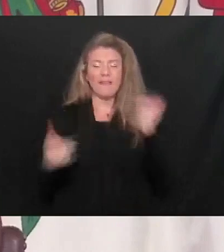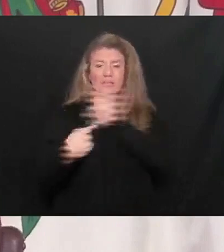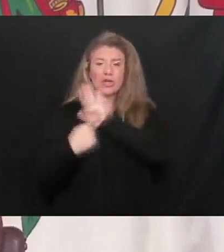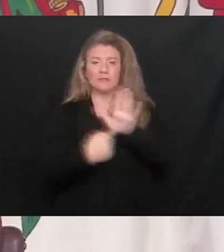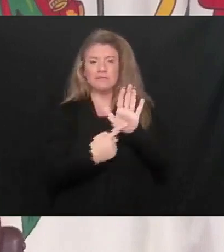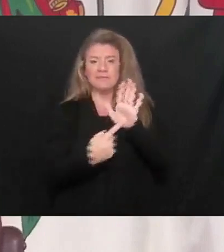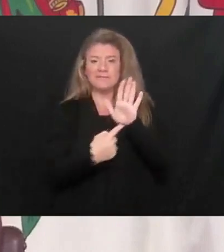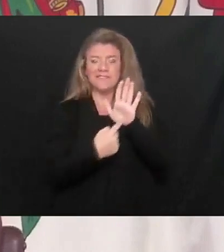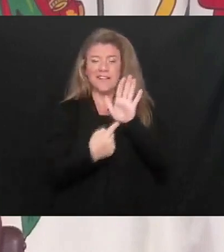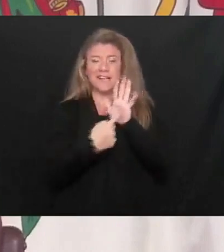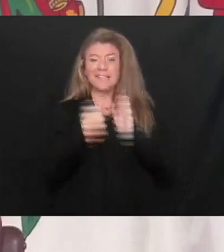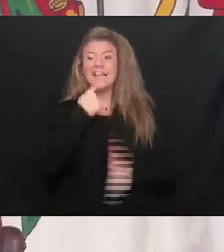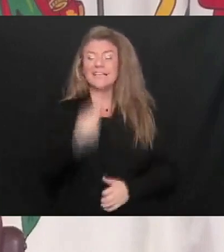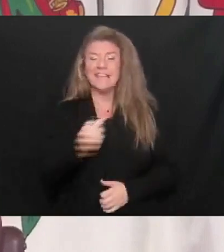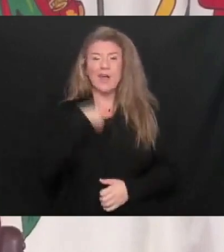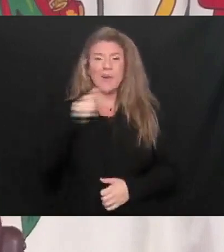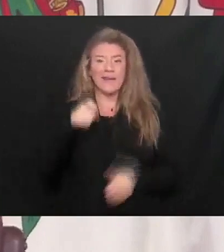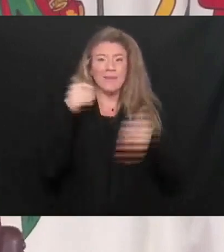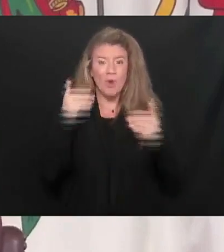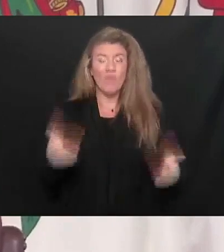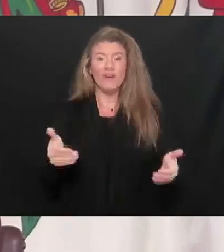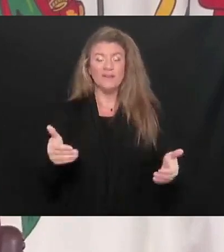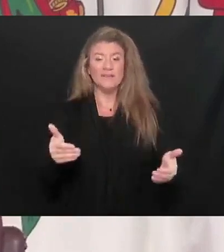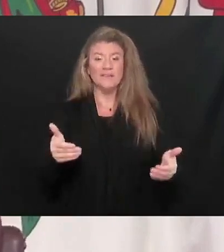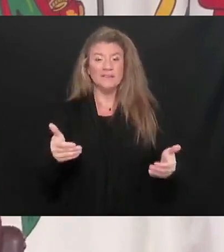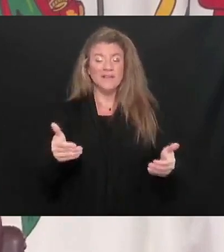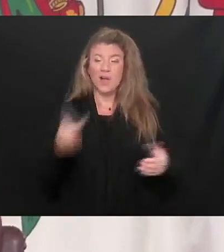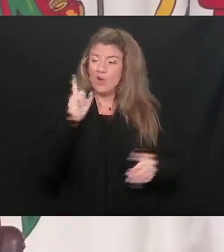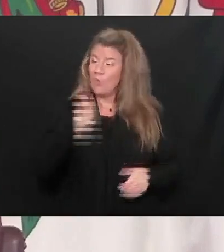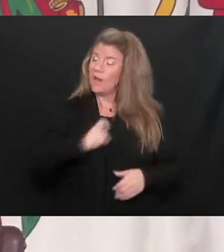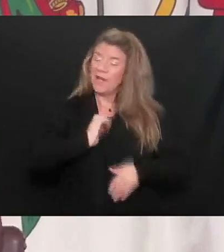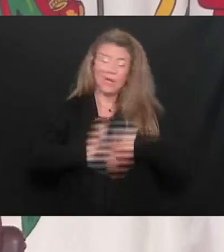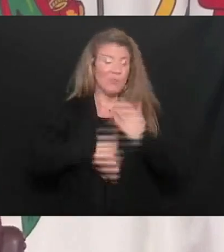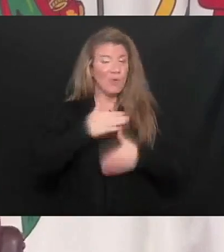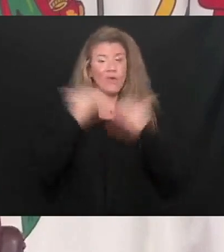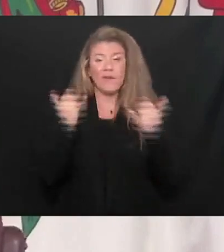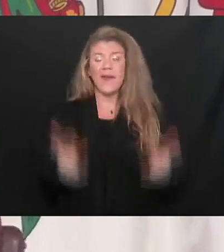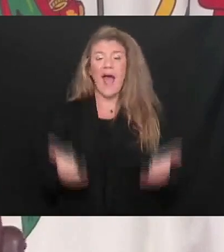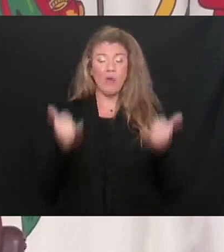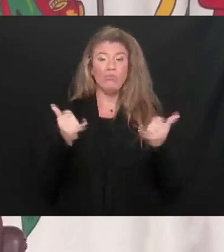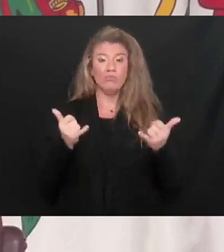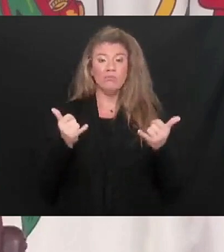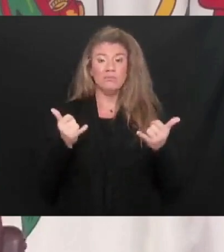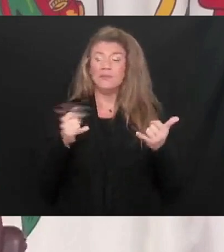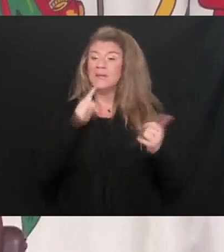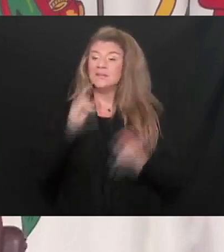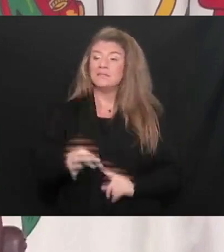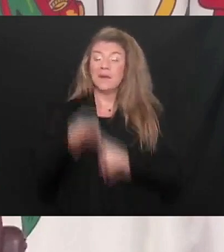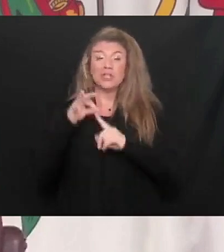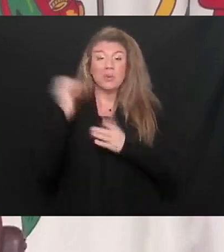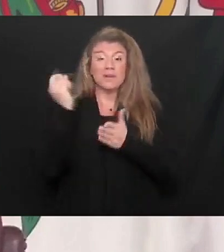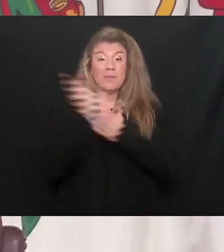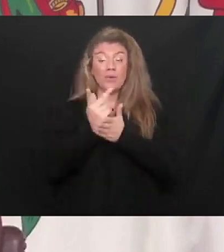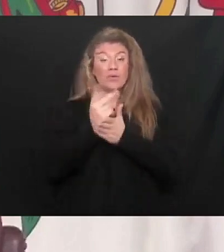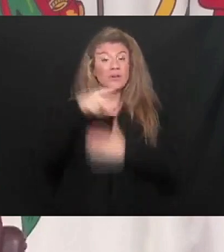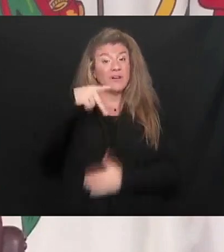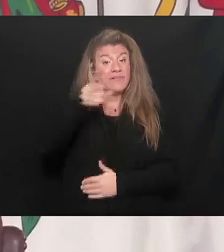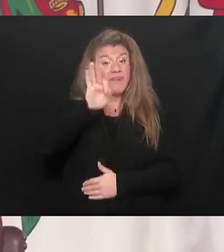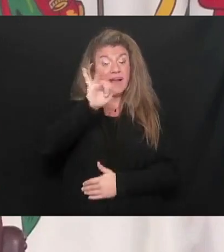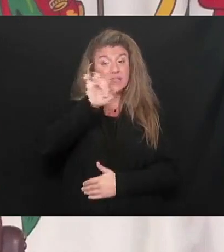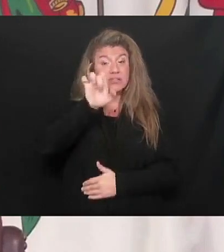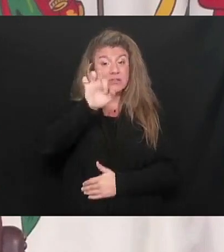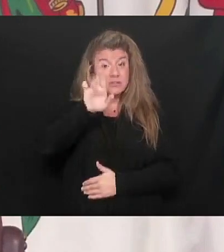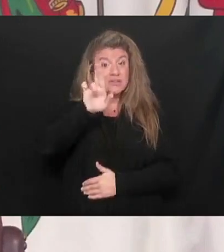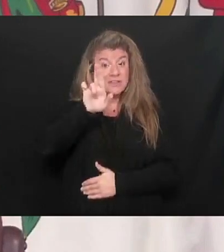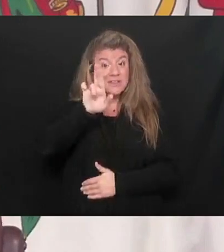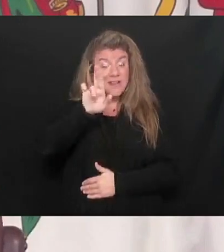say we need to move. We need to move right now, especially with the approval of Pfizer.